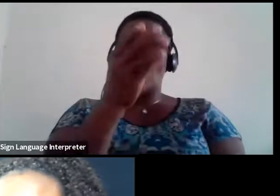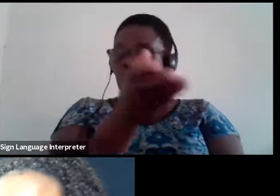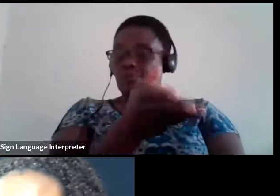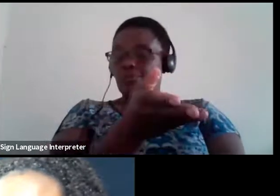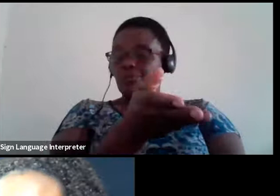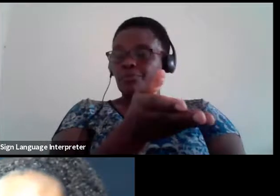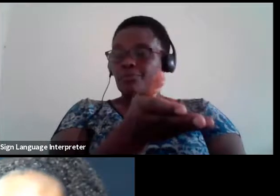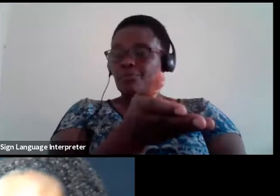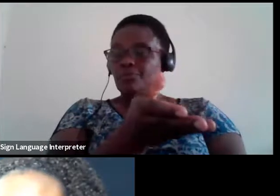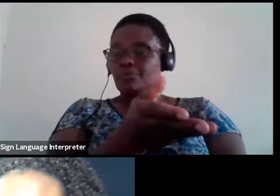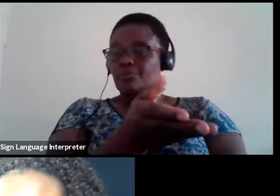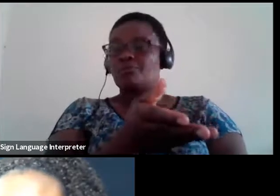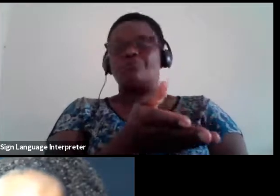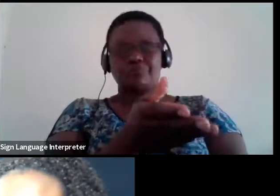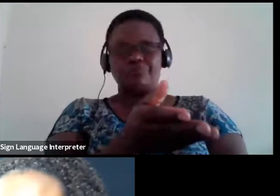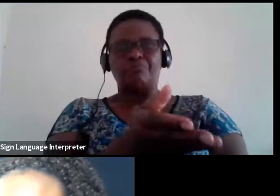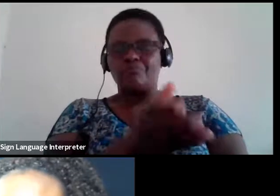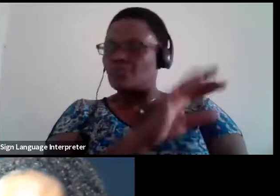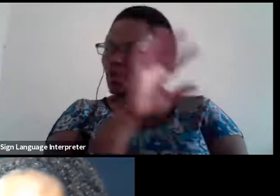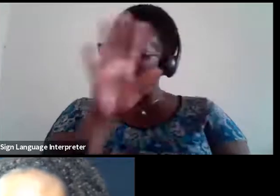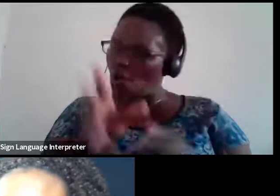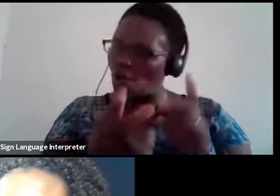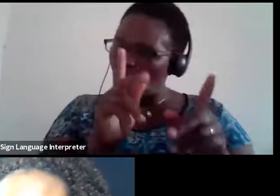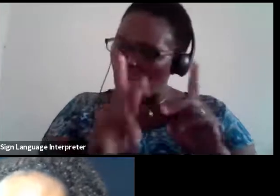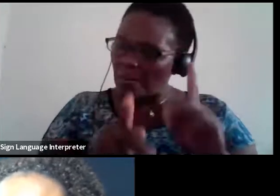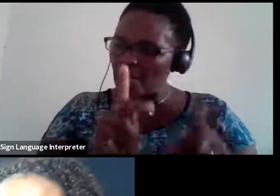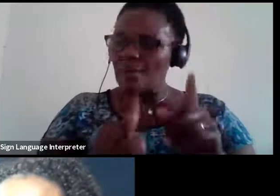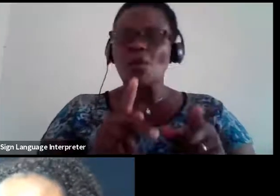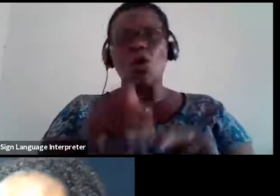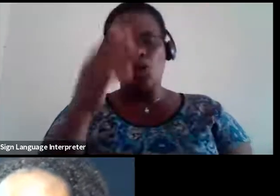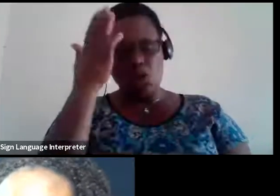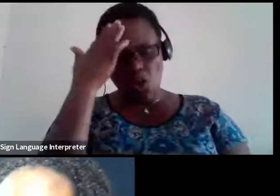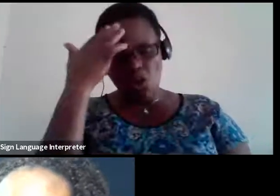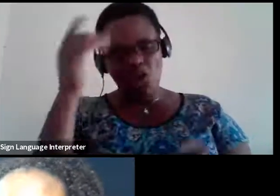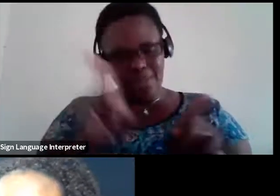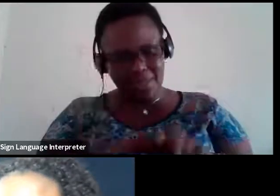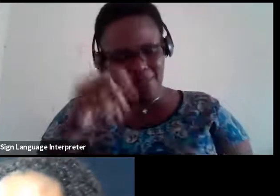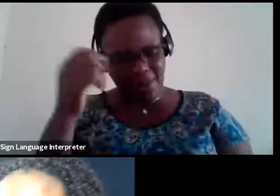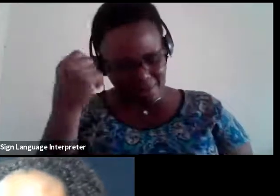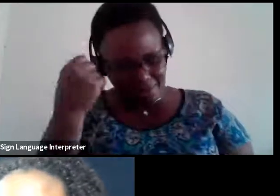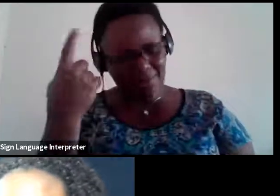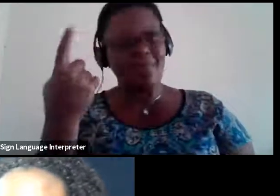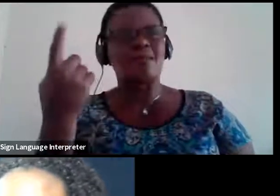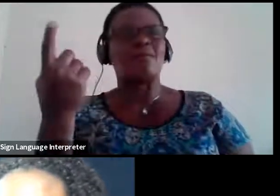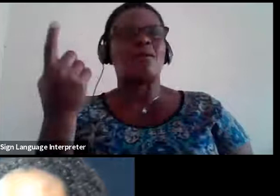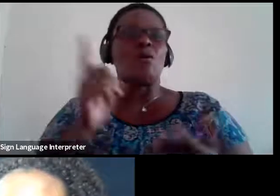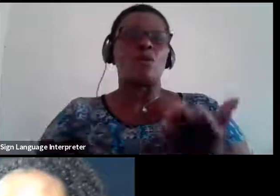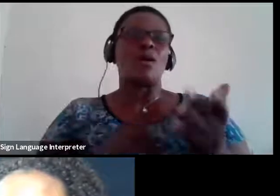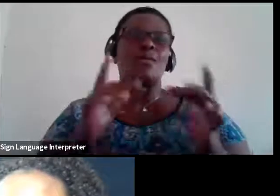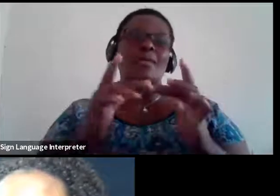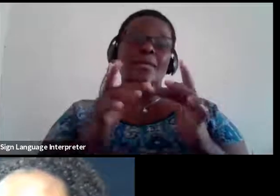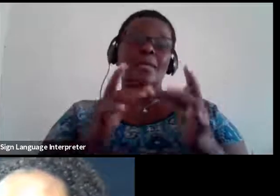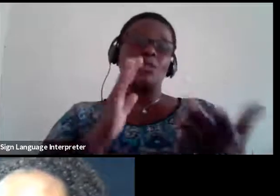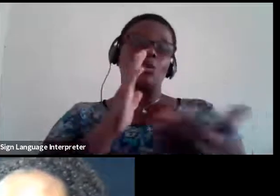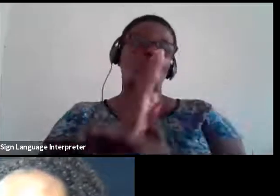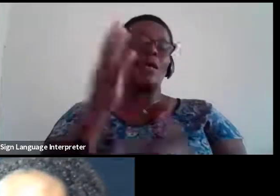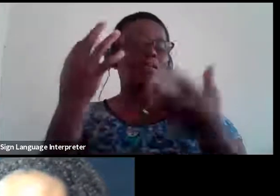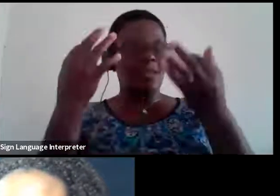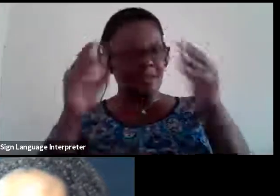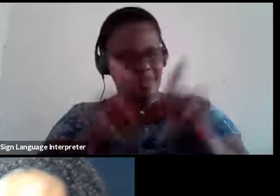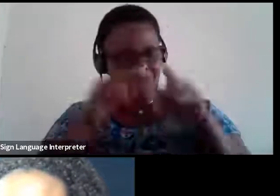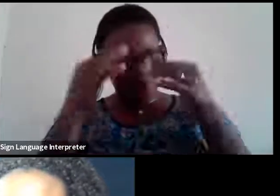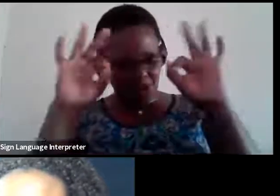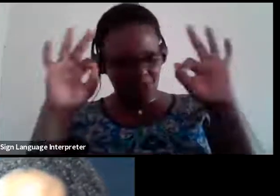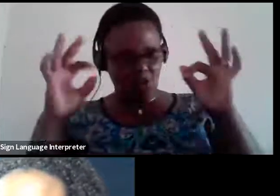of everyone being able to know and understand exactly what their digital rights and internet freedoms look like, in our